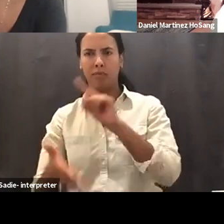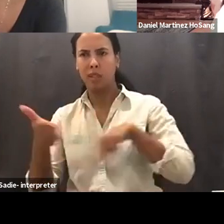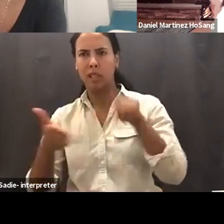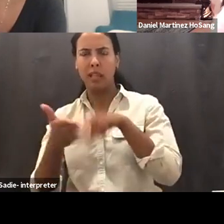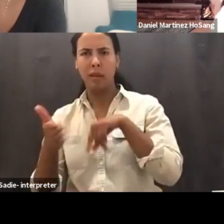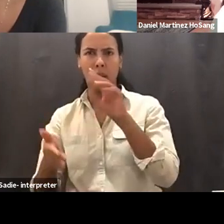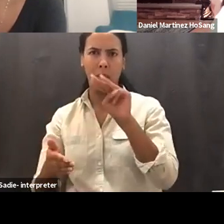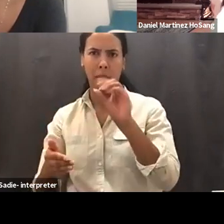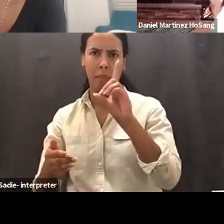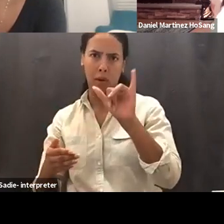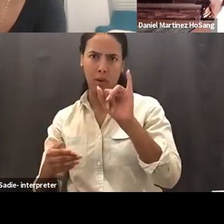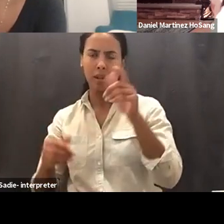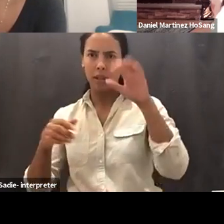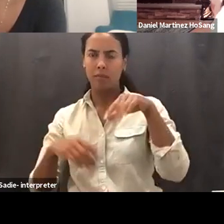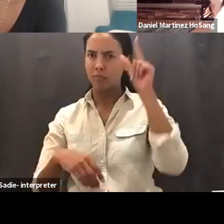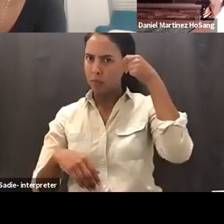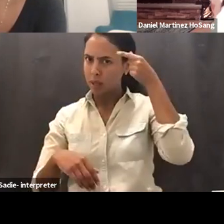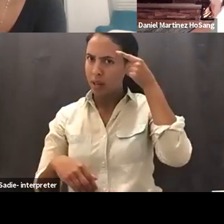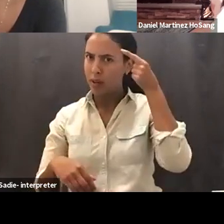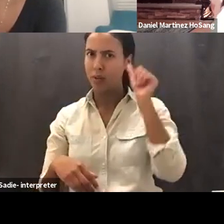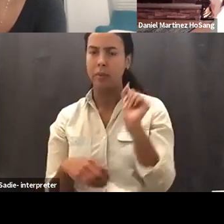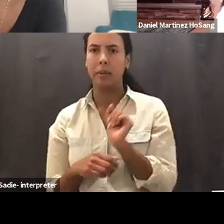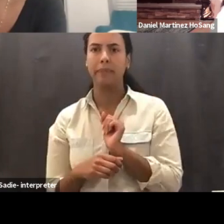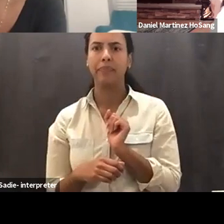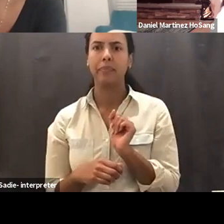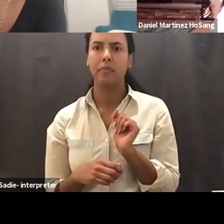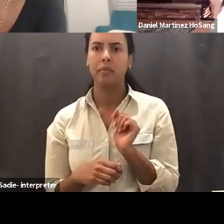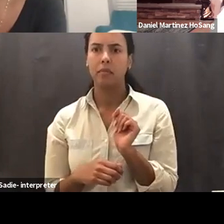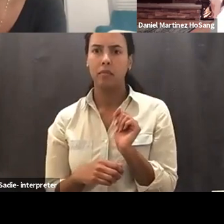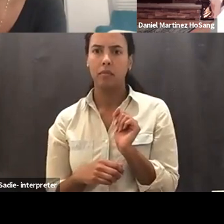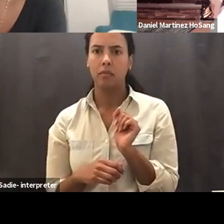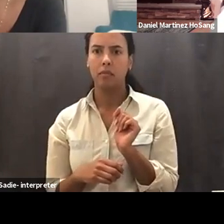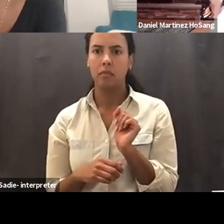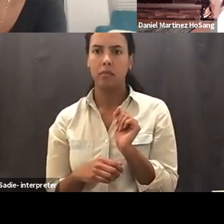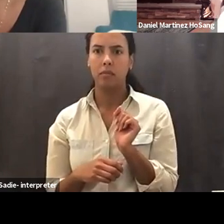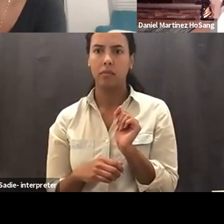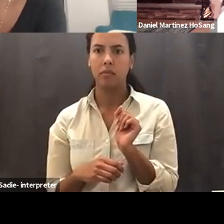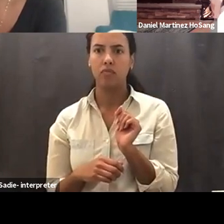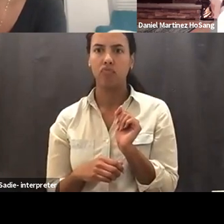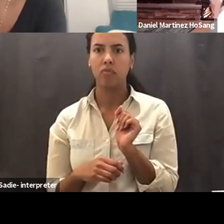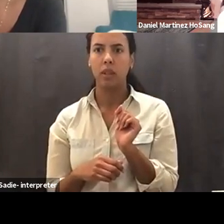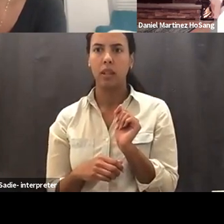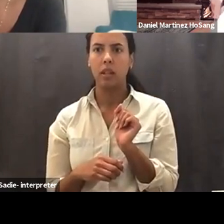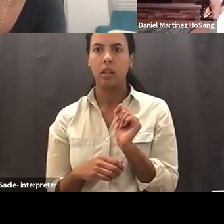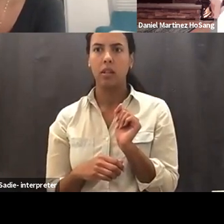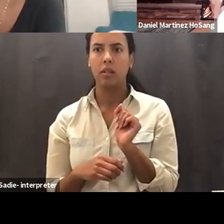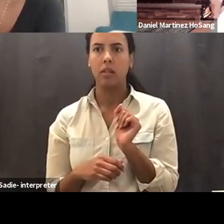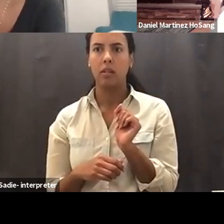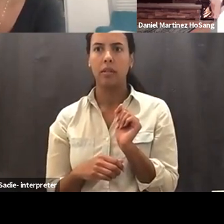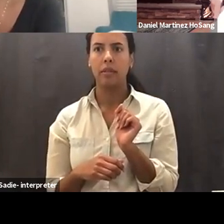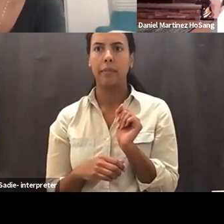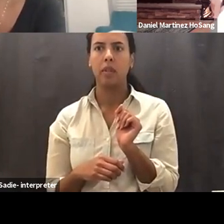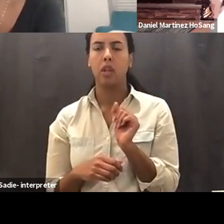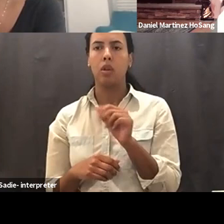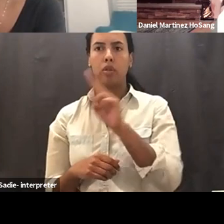2019 and engaged in a lot of public education work to try to pressure Congress, the US Congress, to pass a